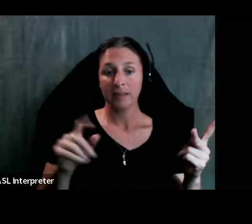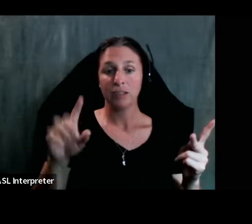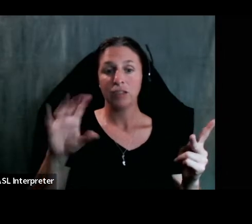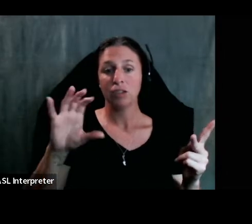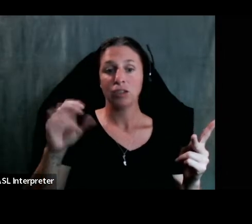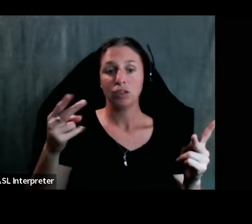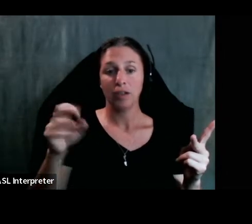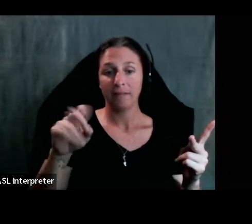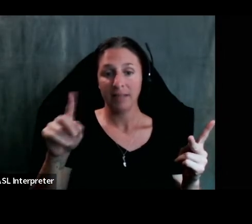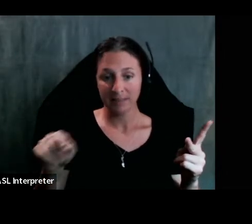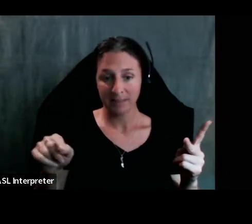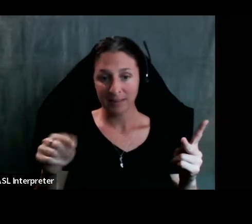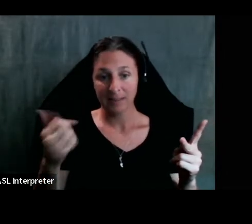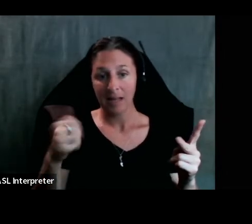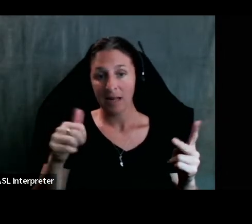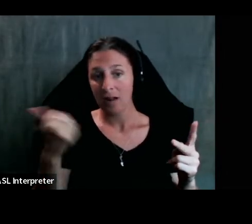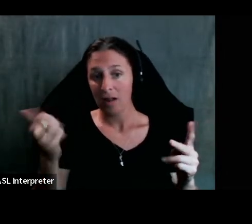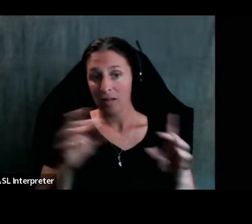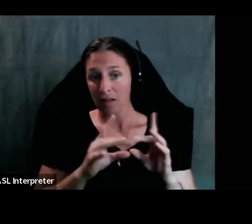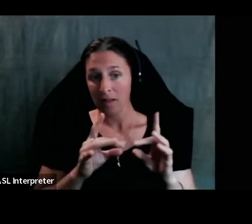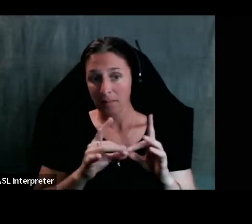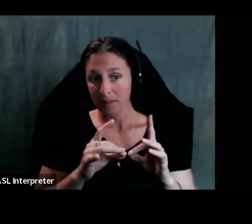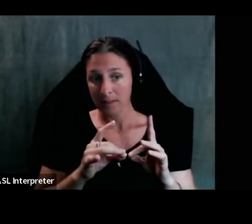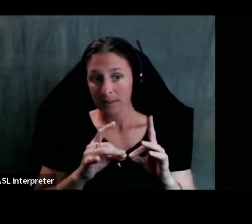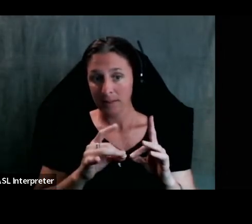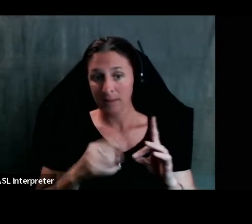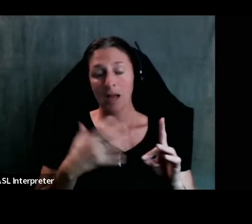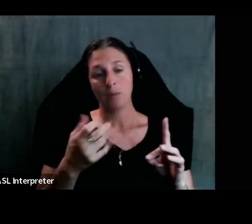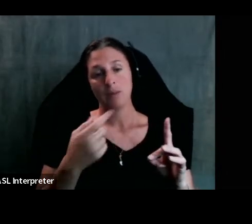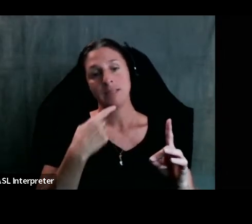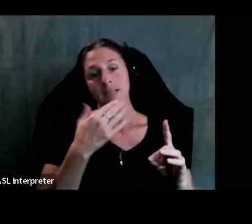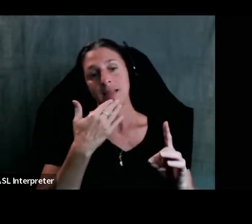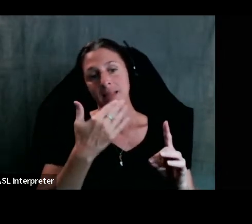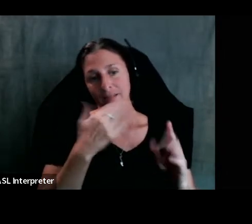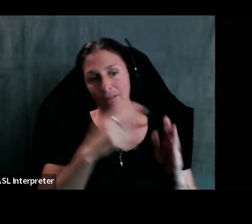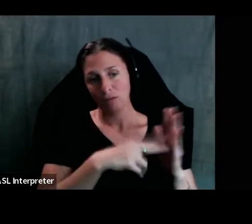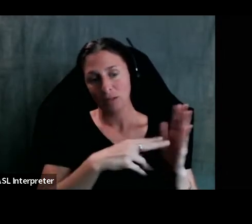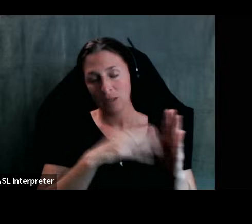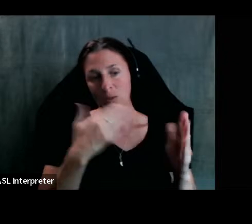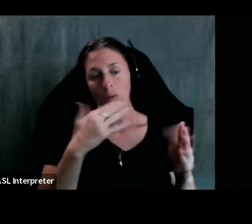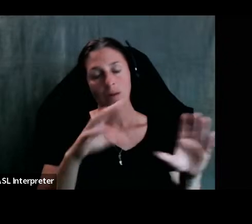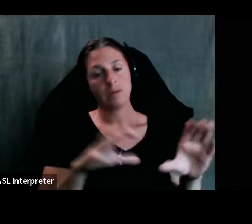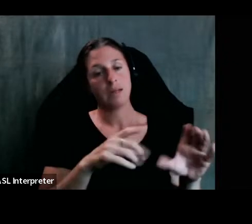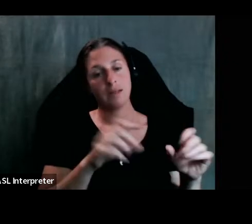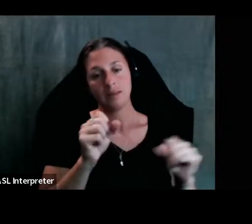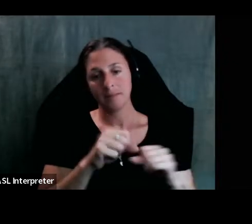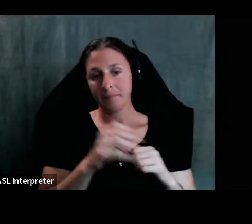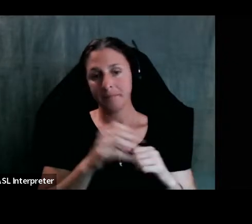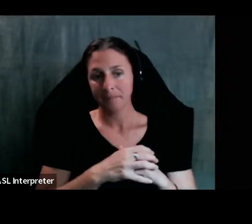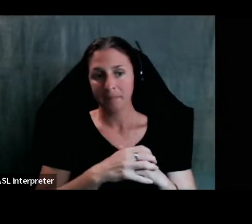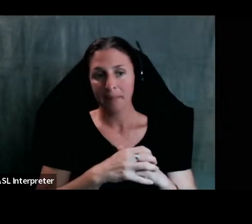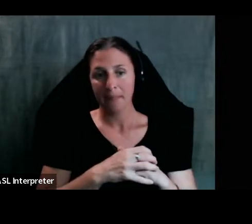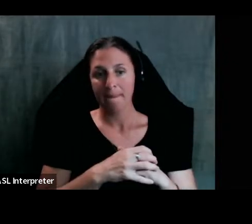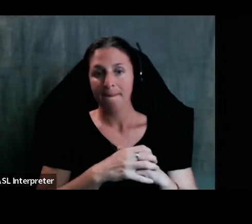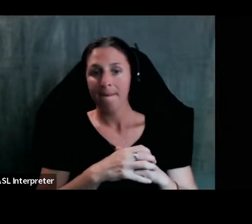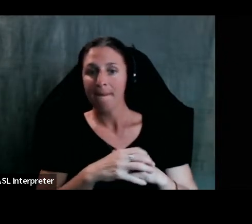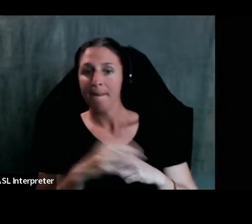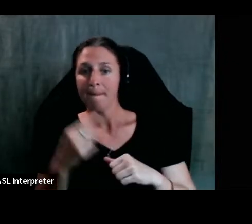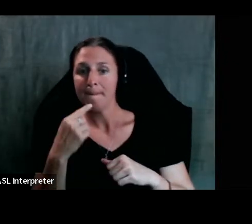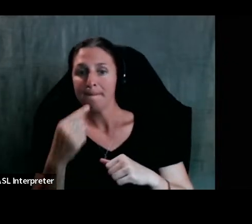Chavez. Any other comments? I just want to say thank you for reading that. Very well I want done. to say a Yes. comment Okay. that You